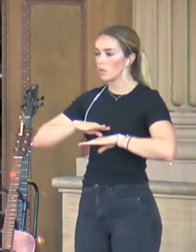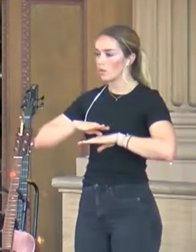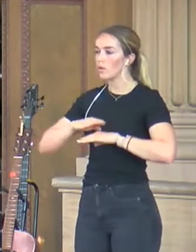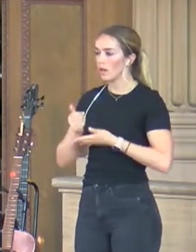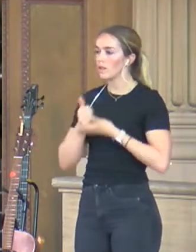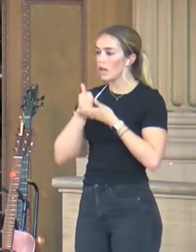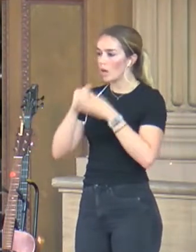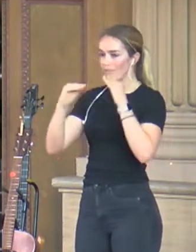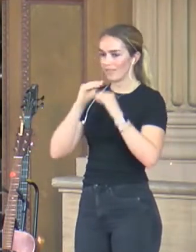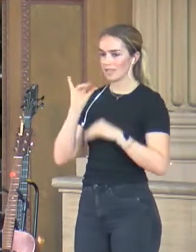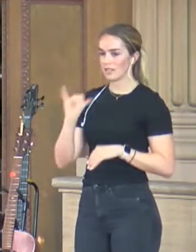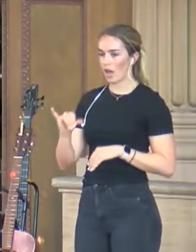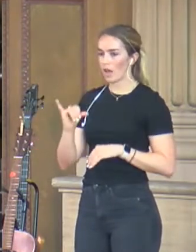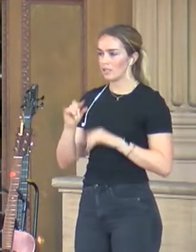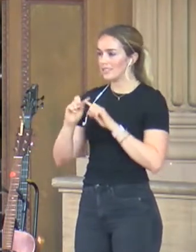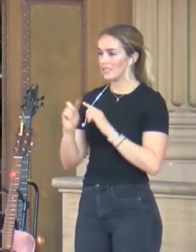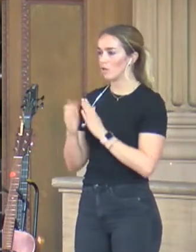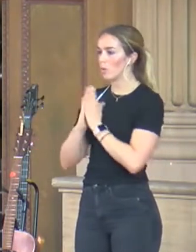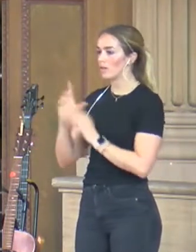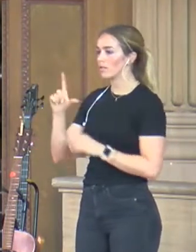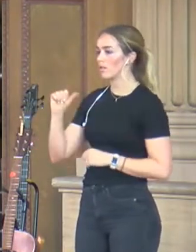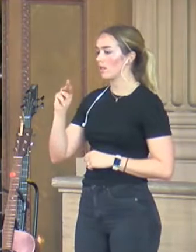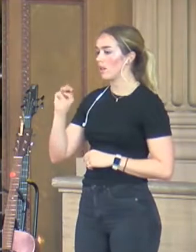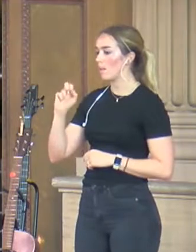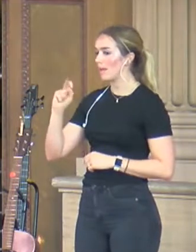handle that, which is these prayers of lament.